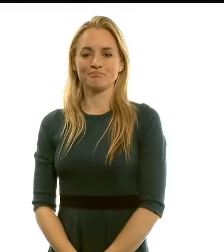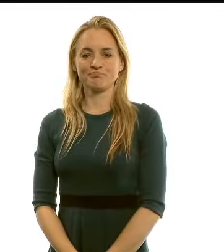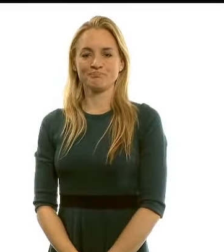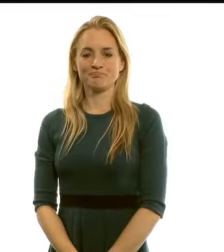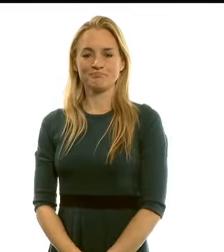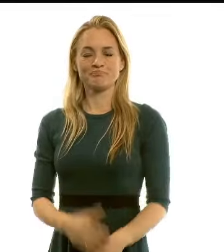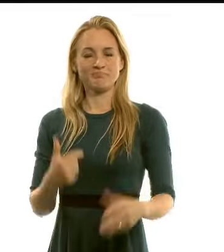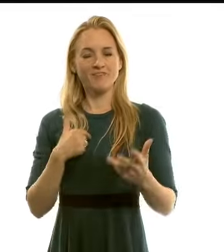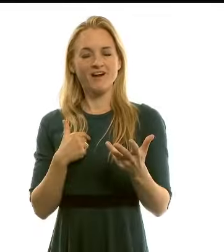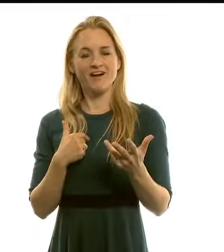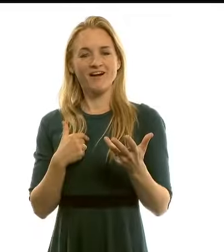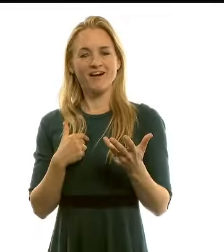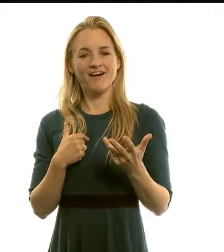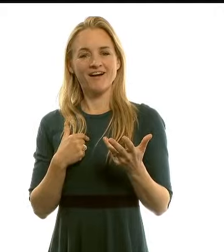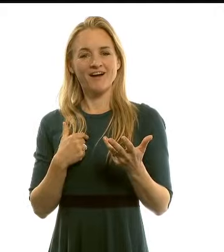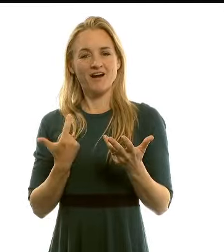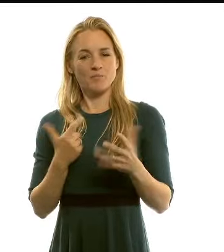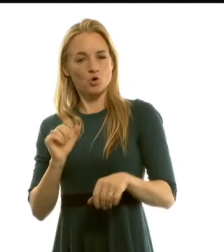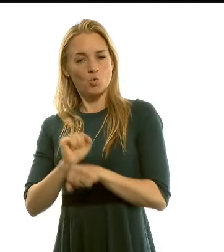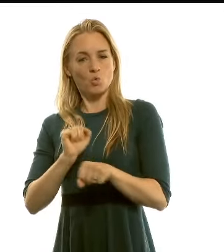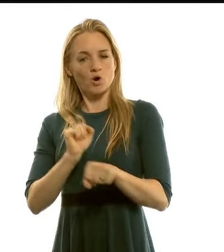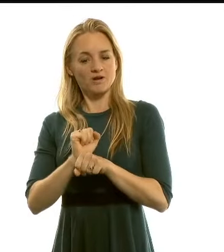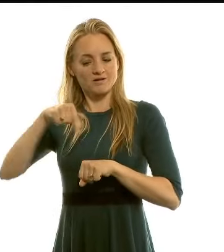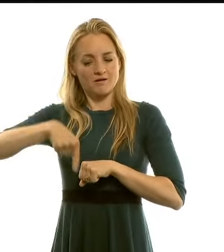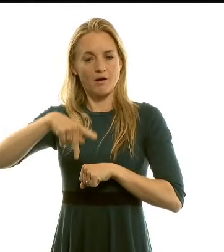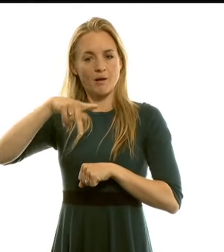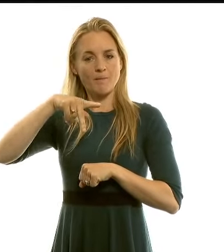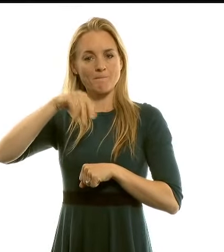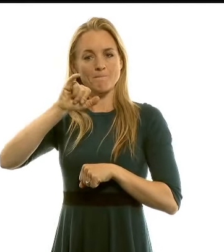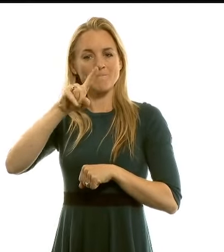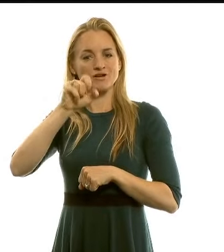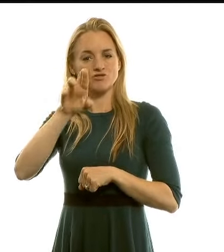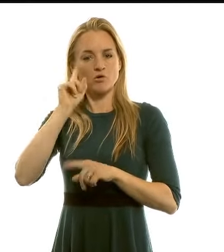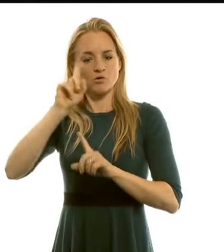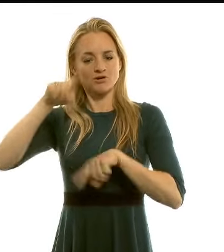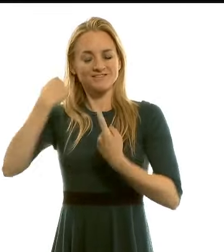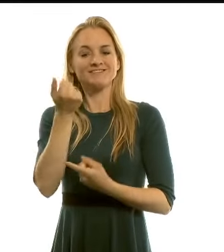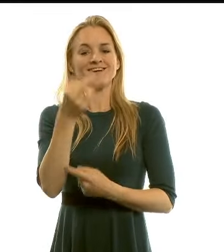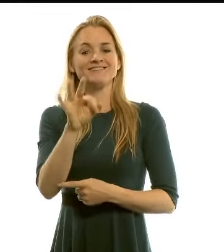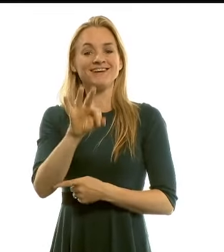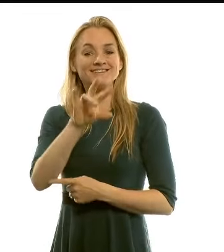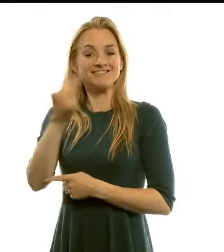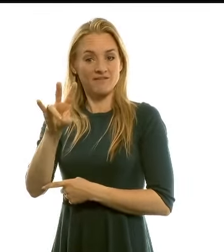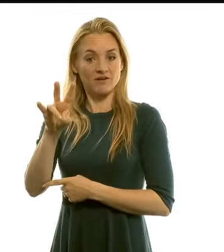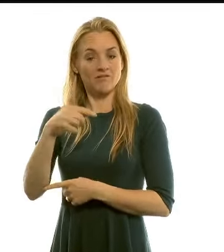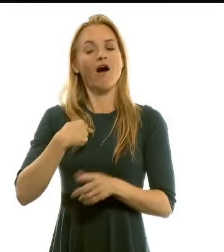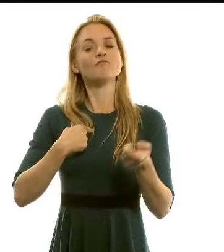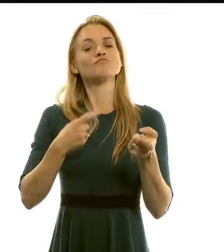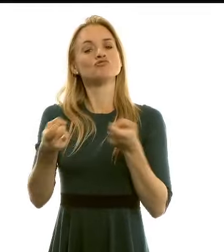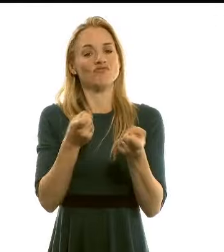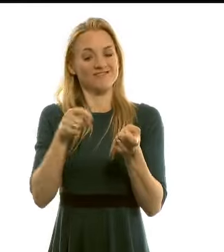I've been at Pixar since 1997, and I've been directing at Pixar since 2008.